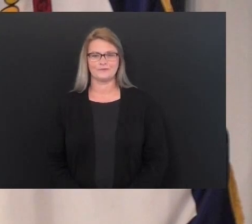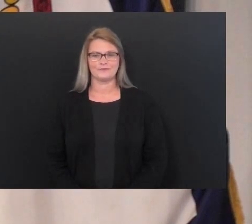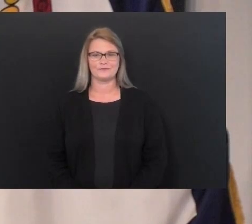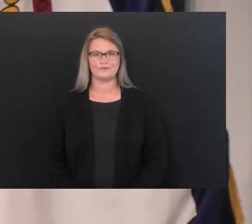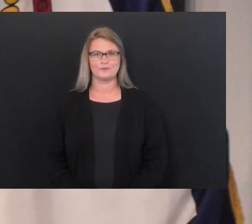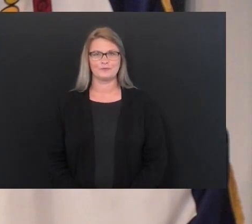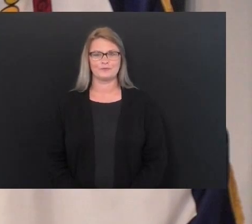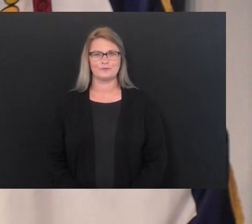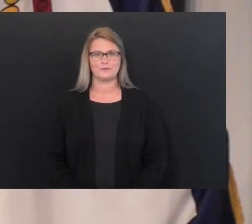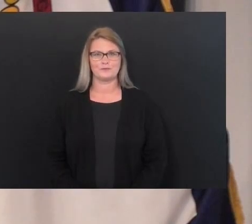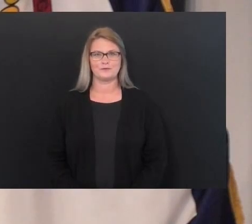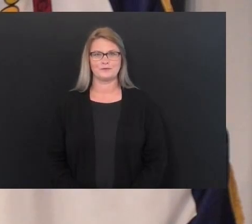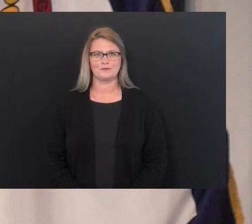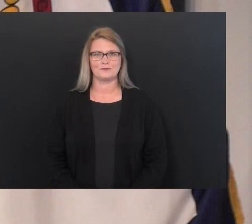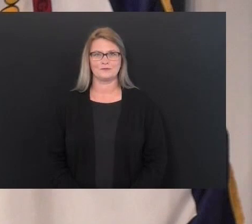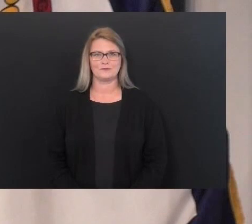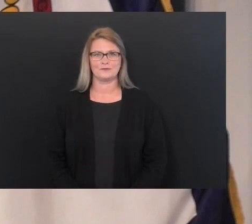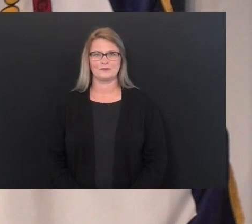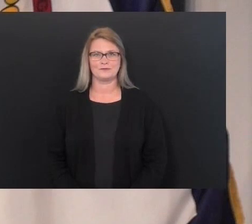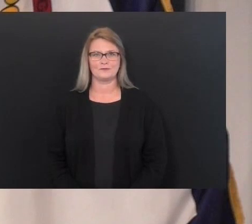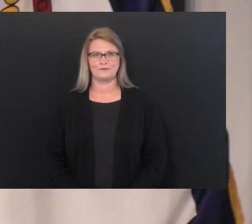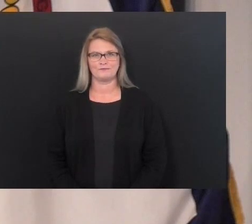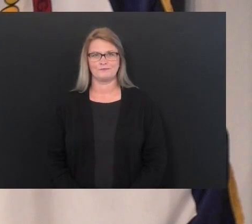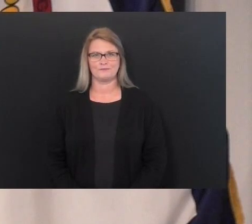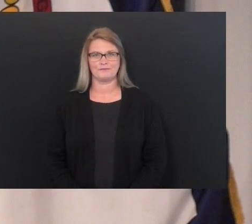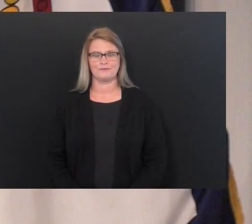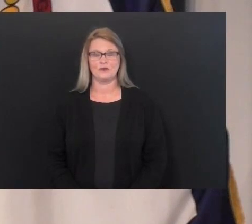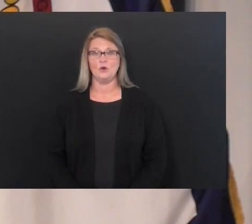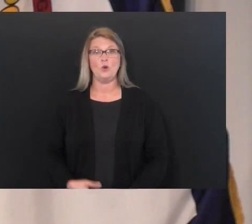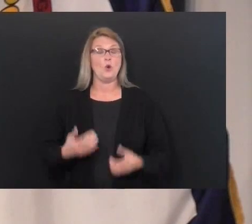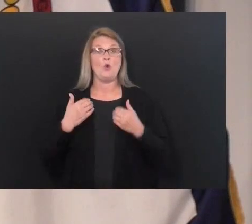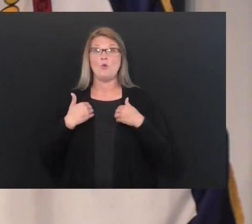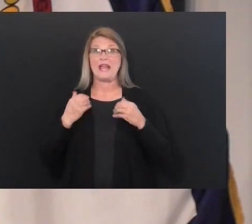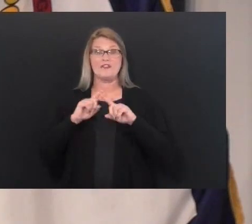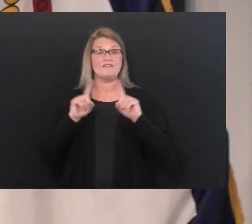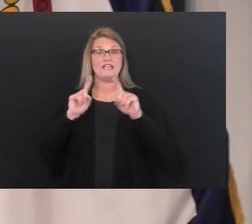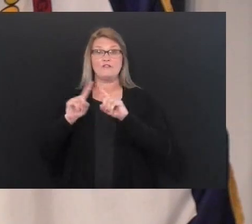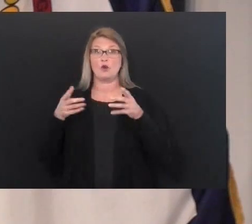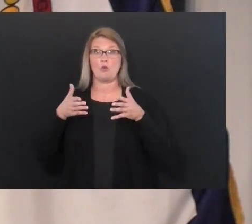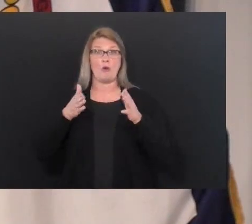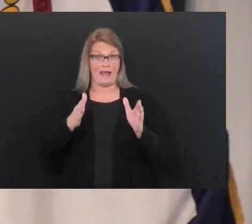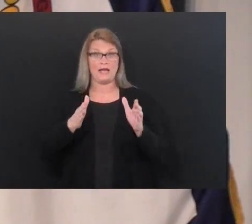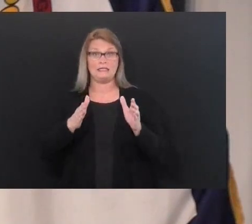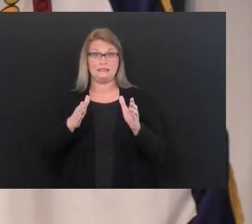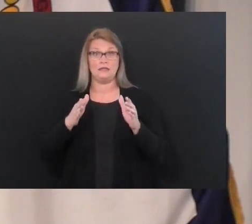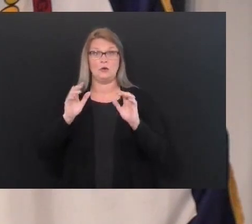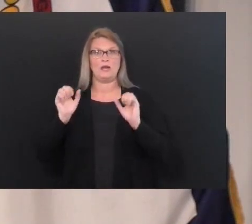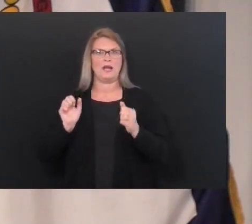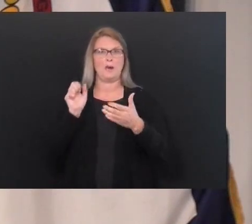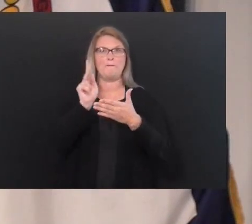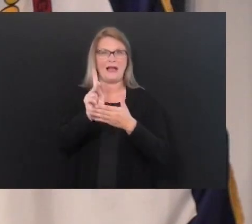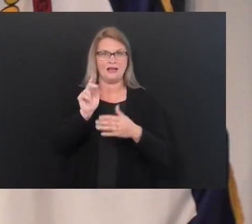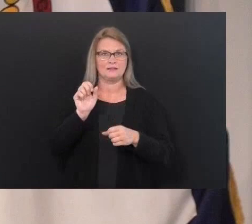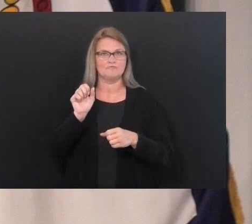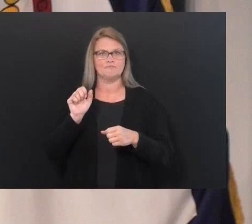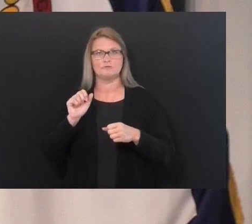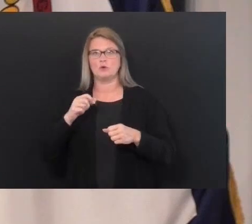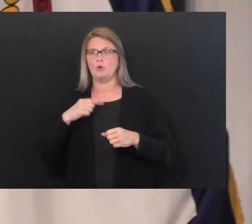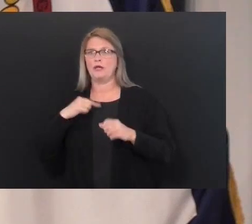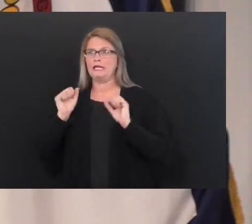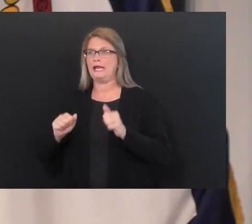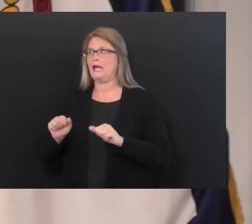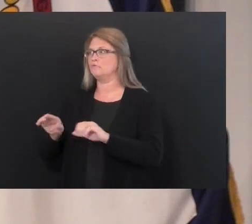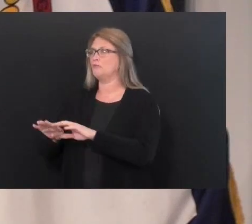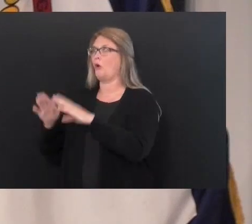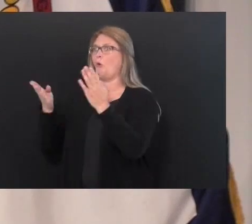There's so many different ways that you could come back. You could just say, well, we're going to let this do this and let this do this,